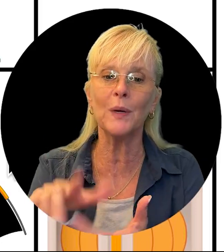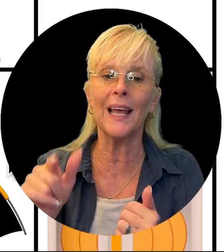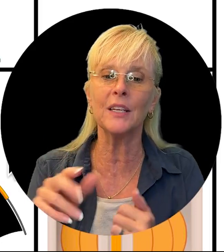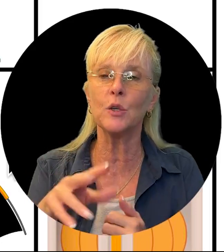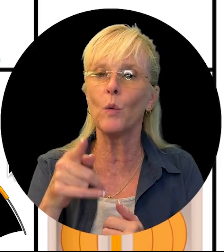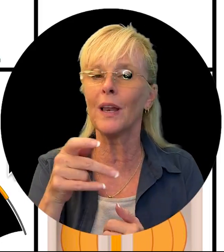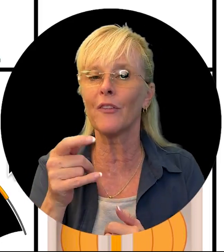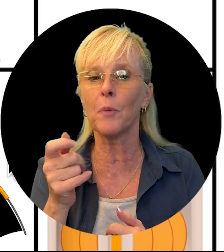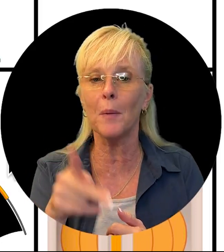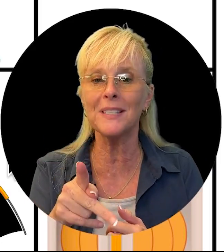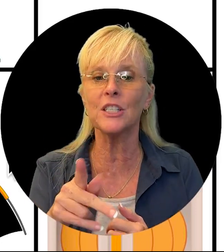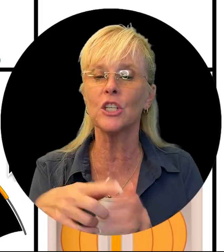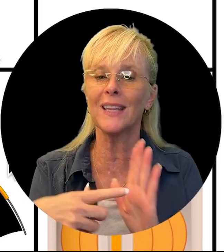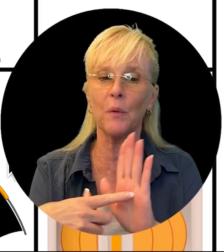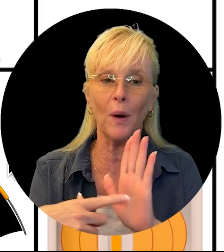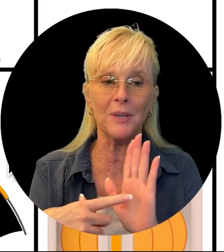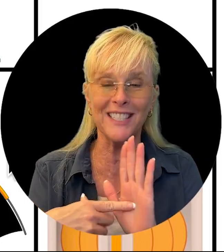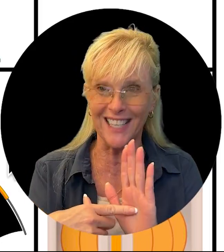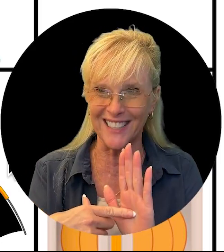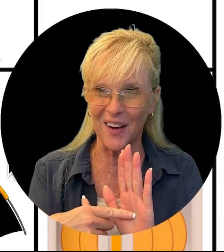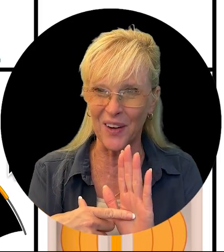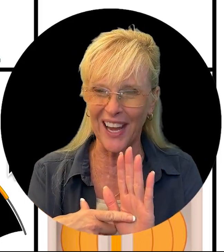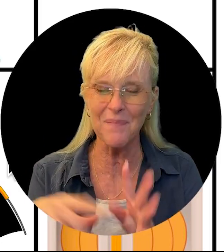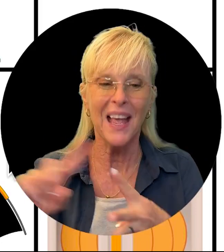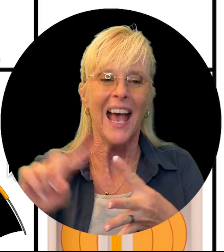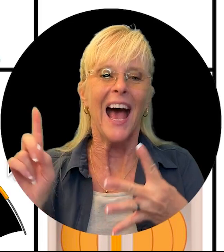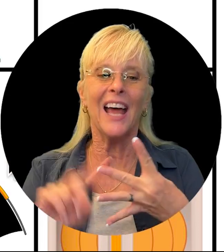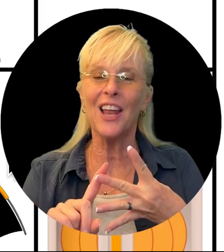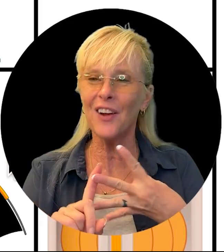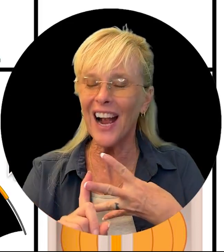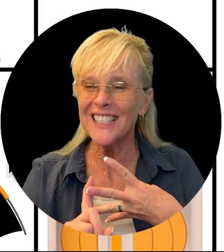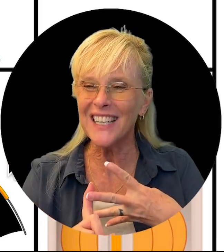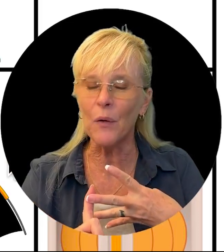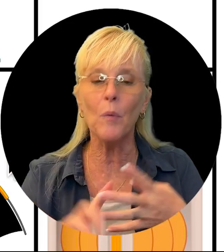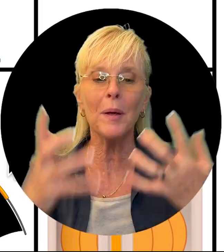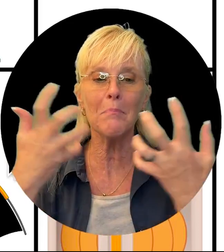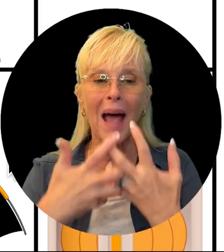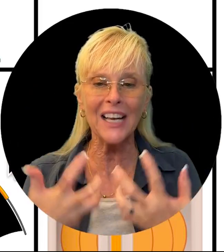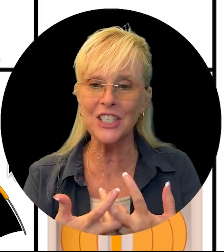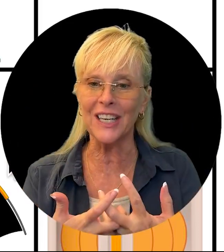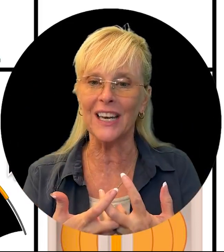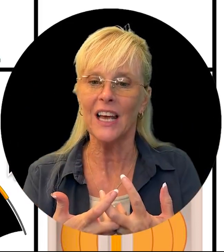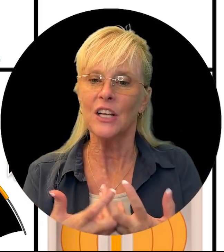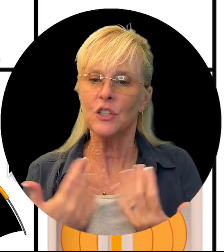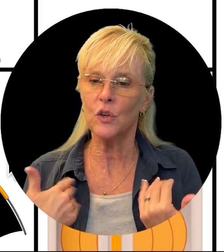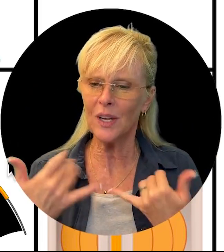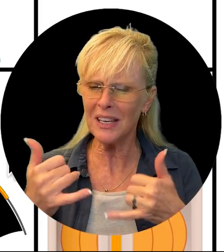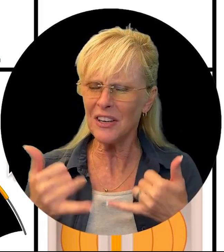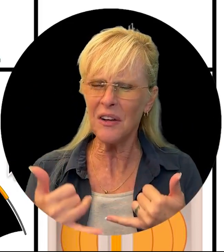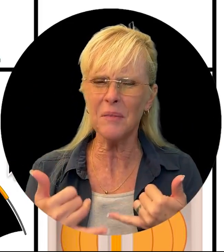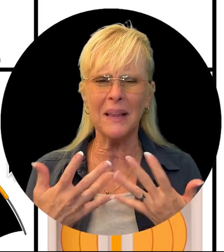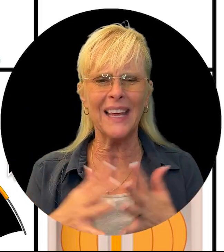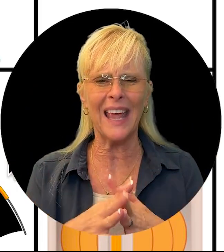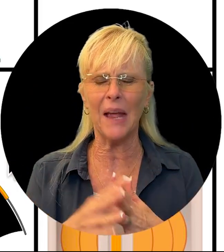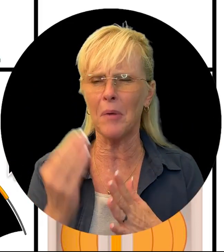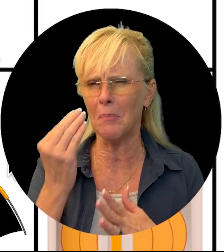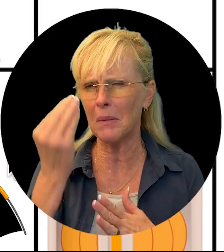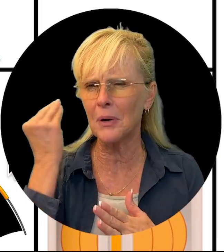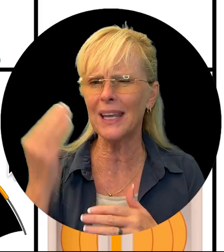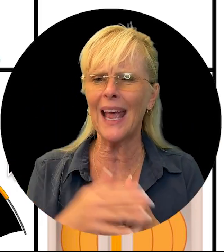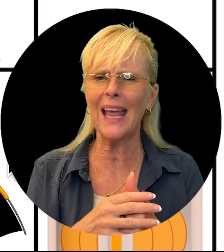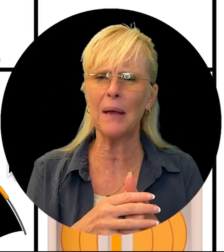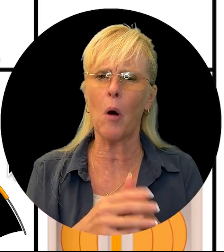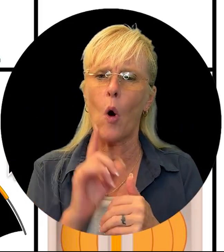groups related to whatever preposition they represent, okay? Another idea will be matching. So you can, the play game, a